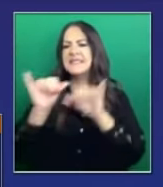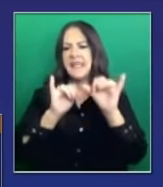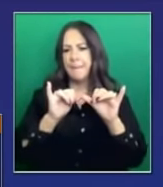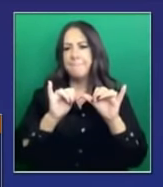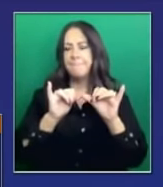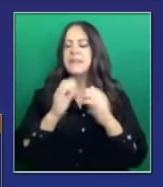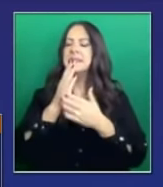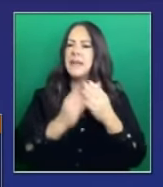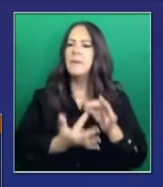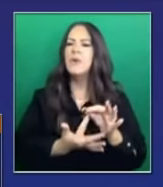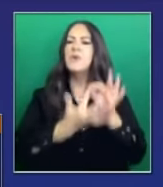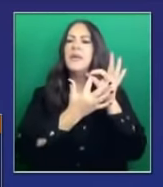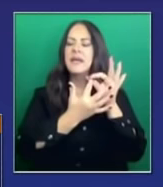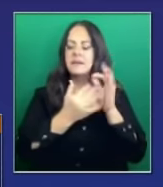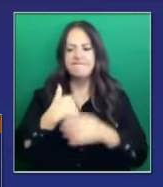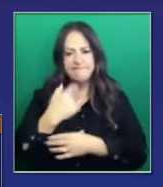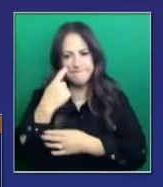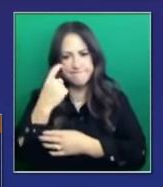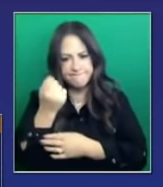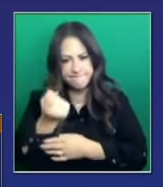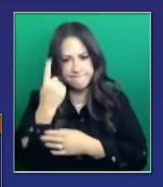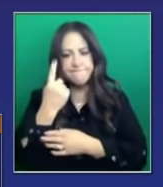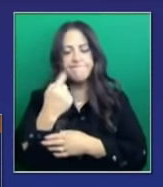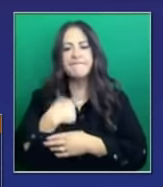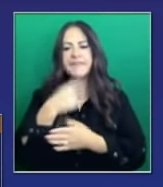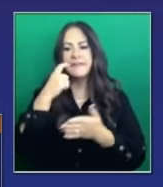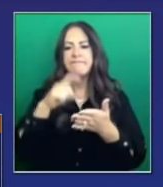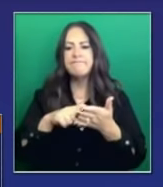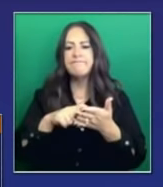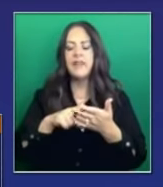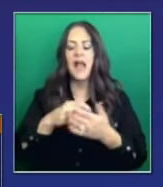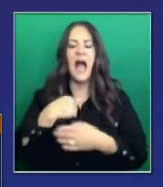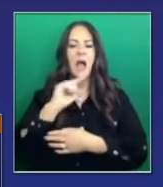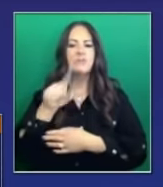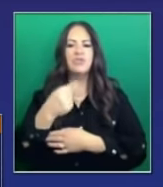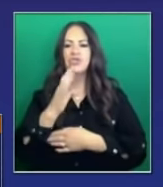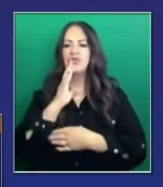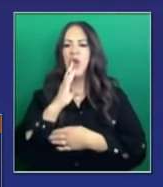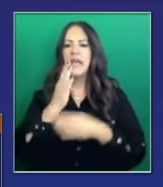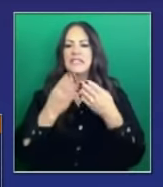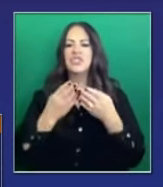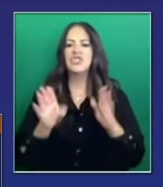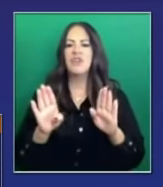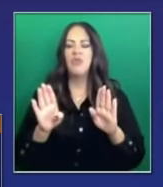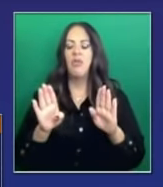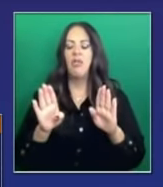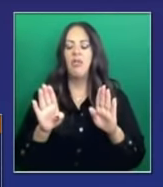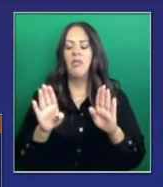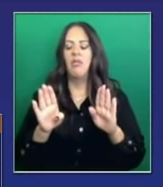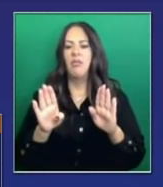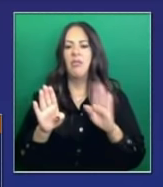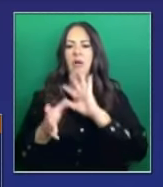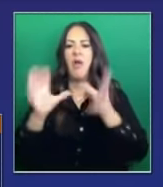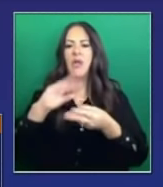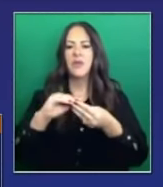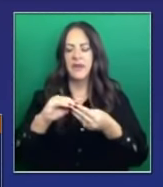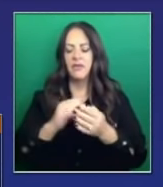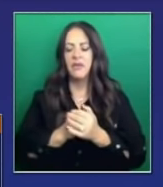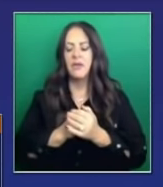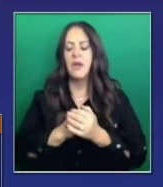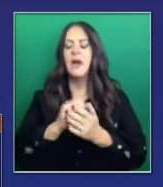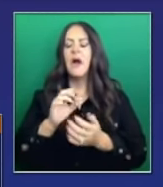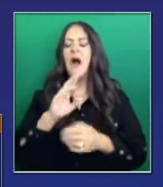I recognize that. This is just in the aggregate what the bigger picture looks like. Your unique experience, obviously,